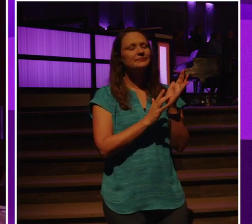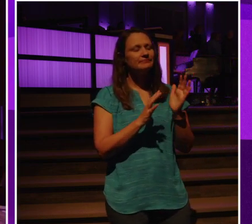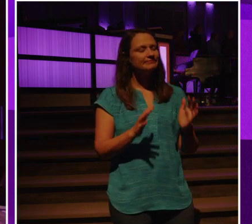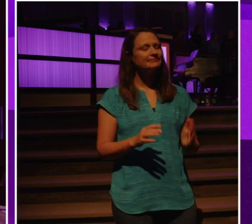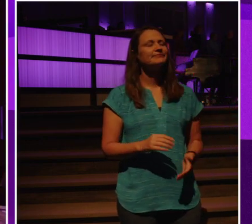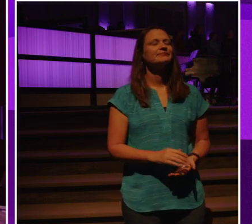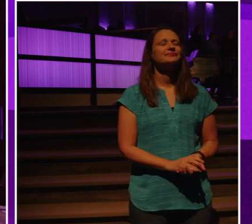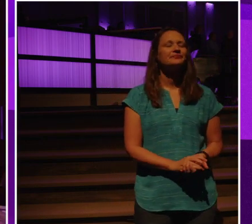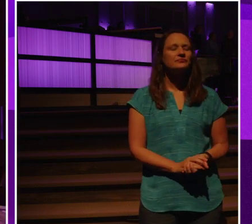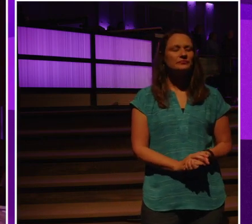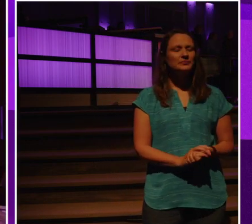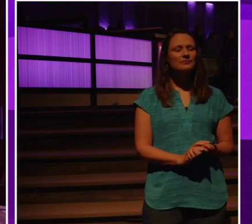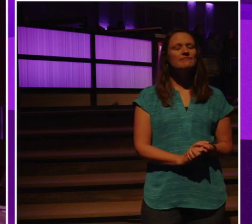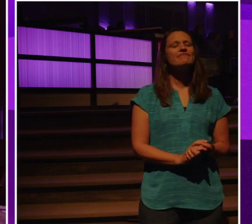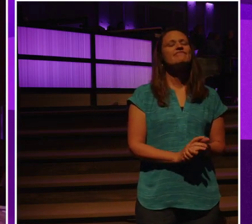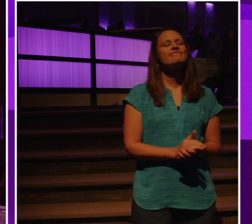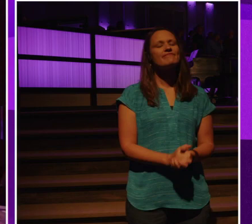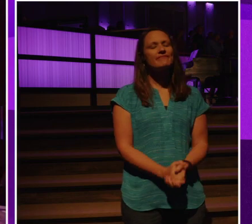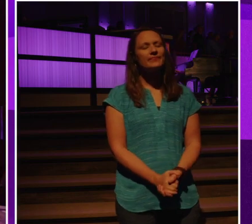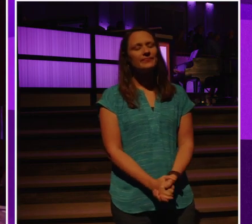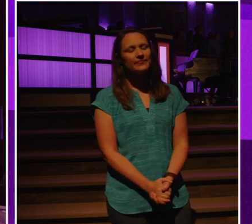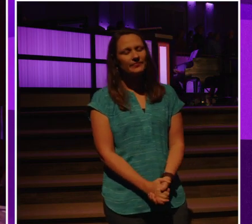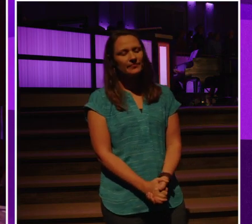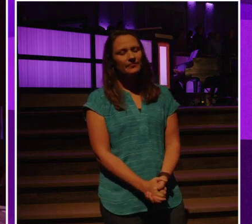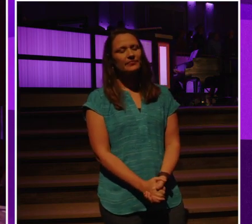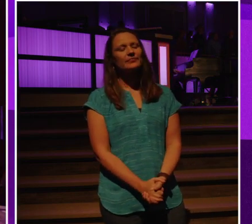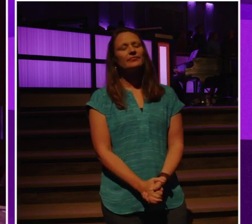Ladies, you lead us. Sing it out this morning.